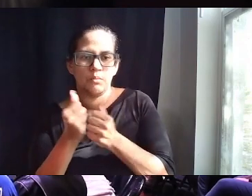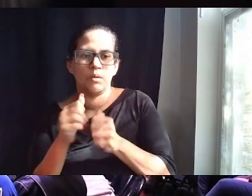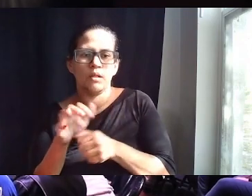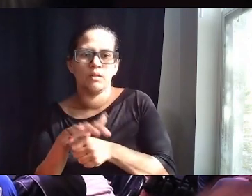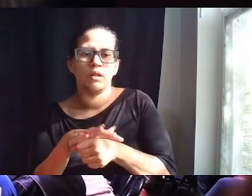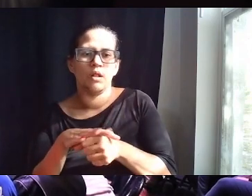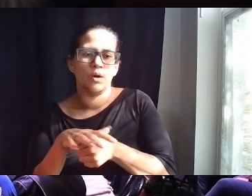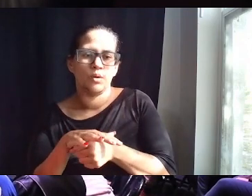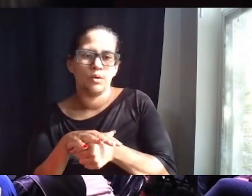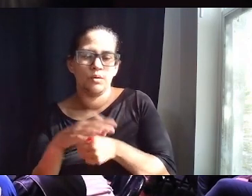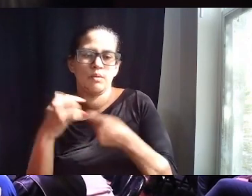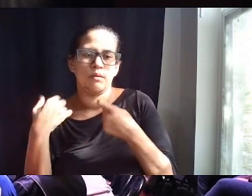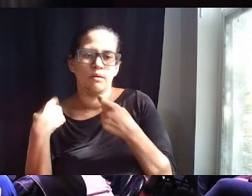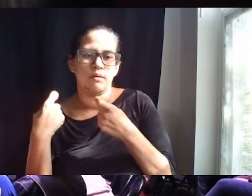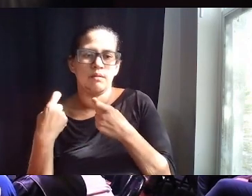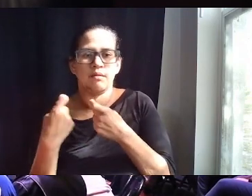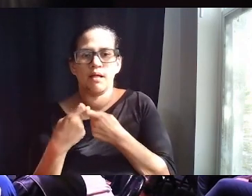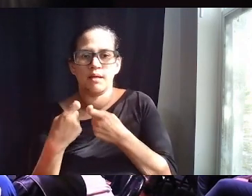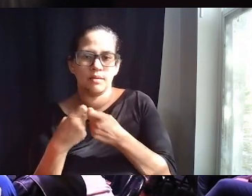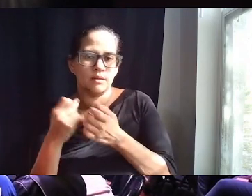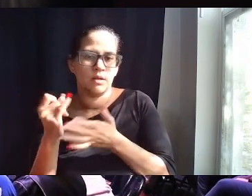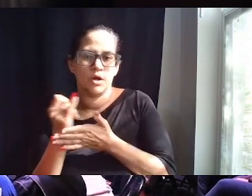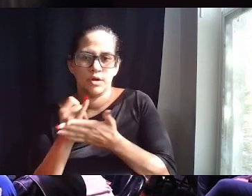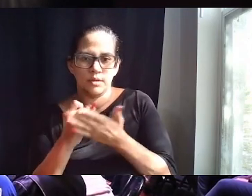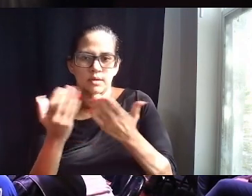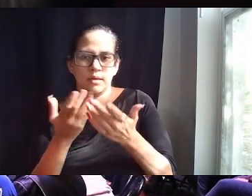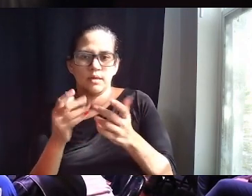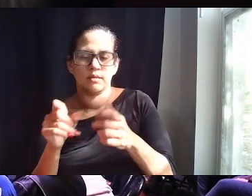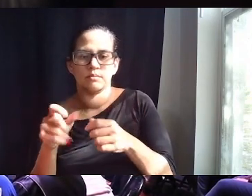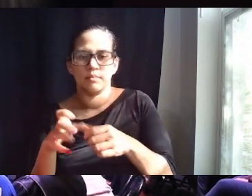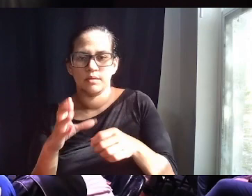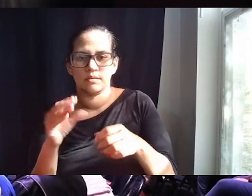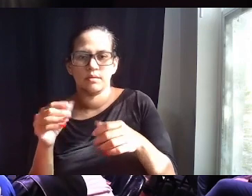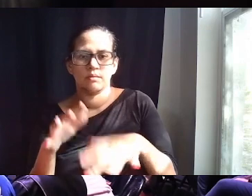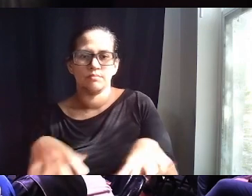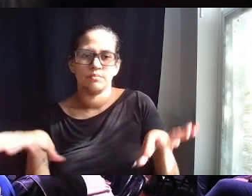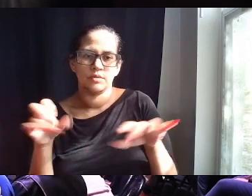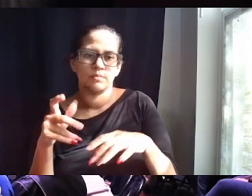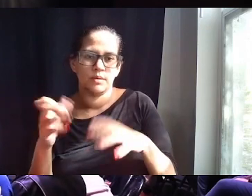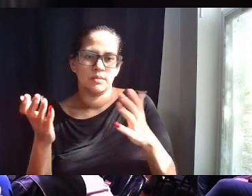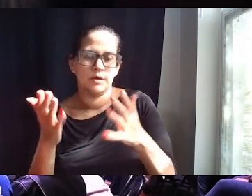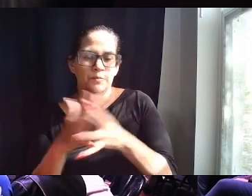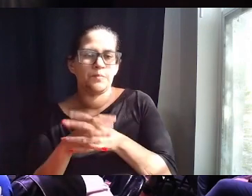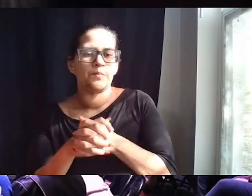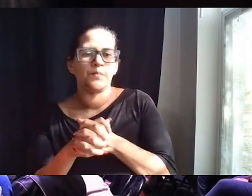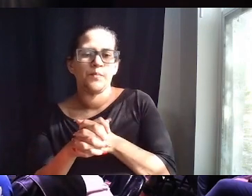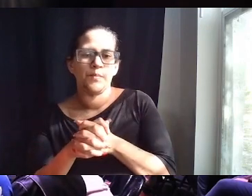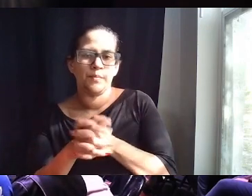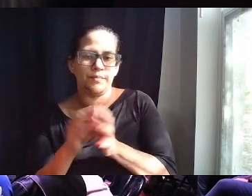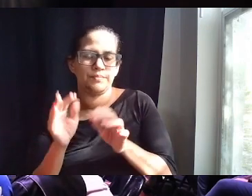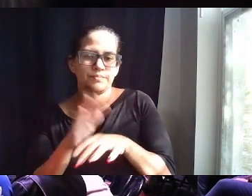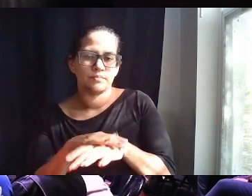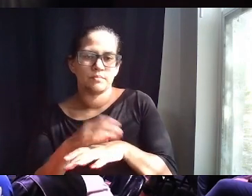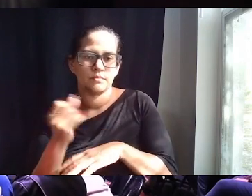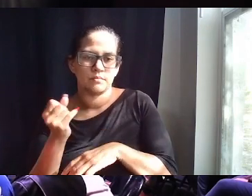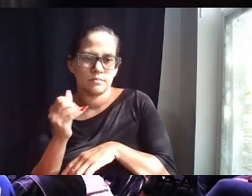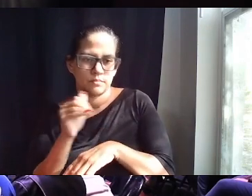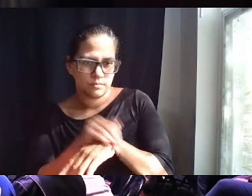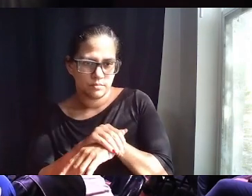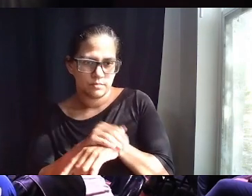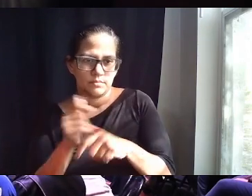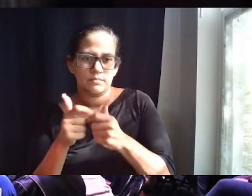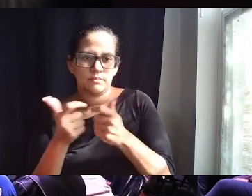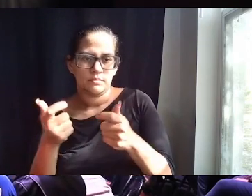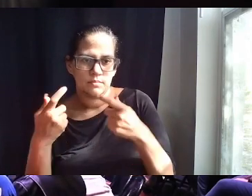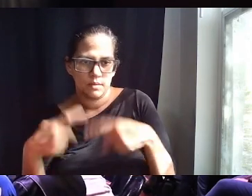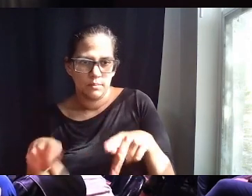Latine artists here in this space and throughout the spaces here. And on Saturday night, a big party